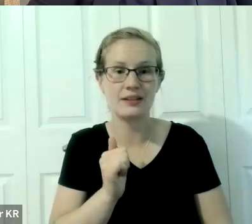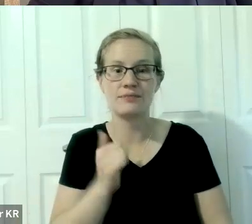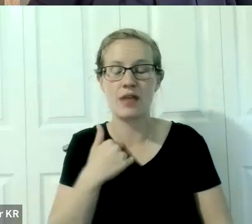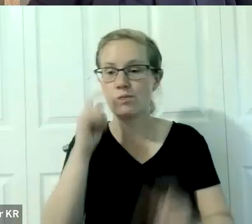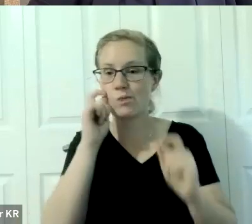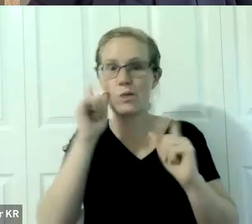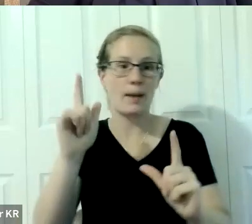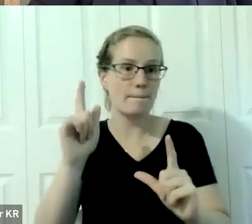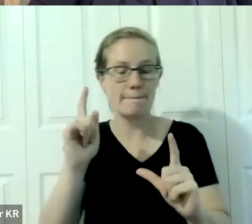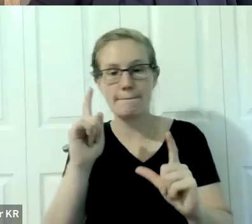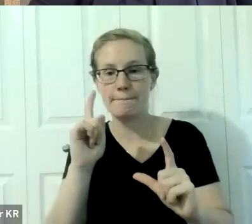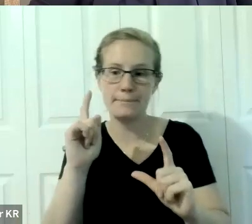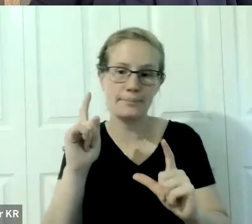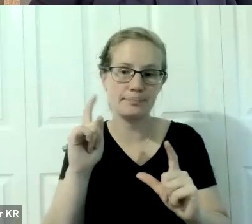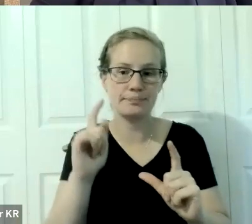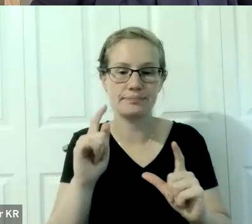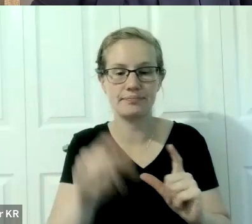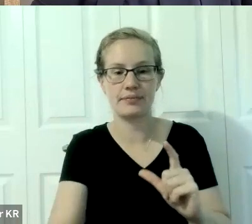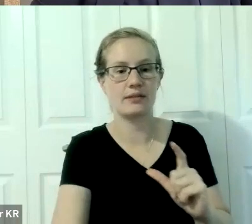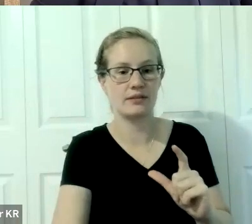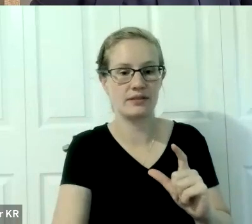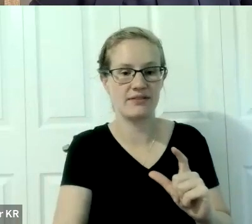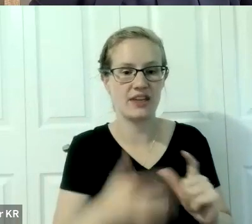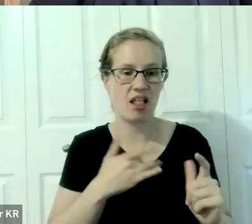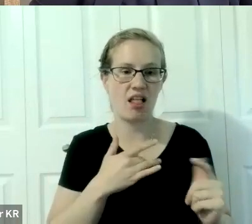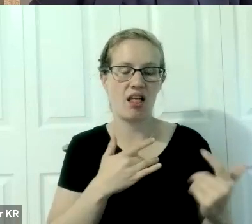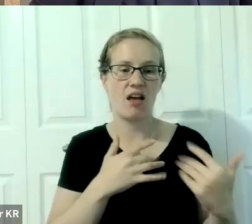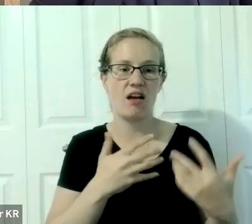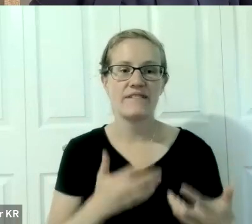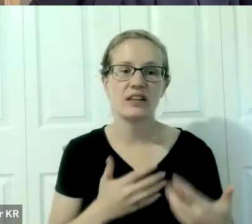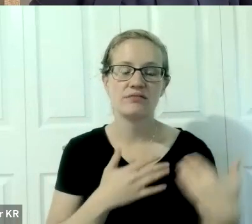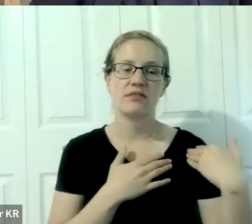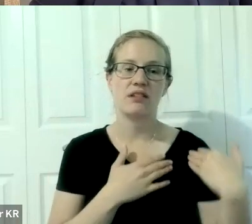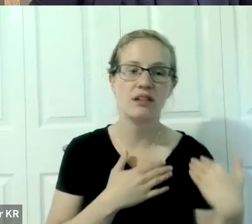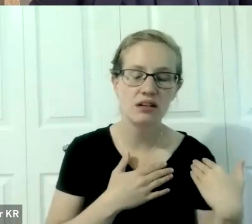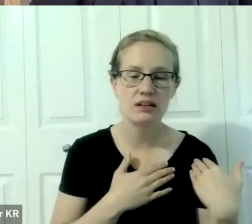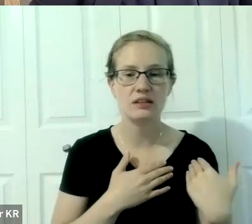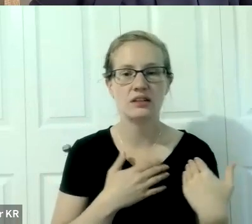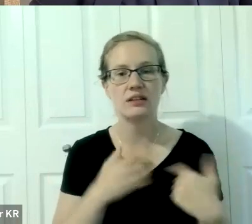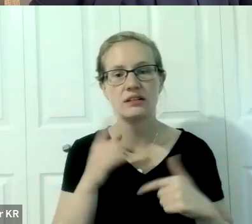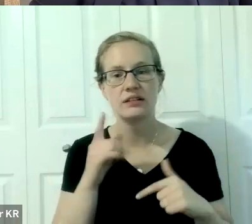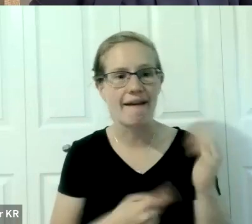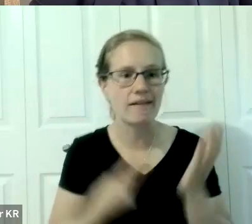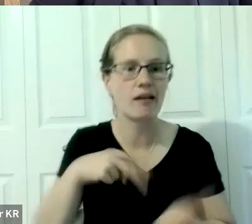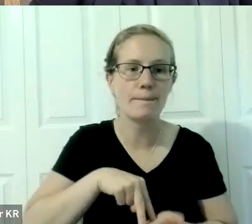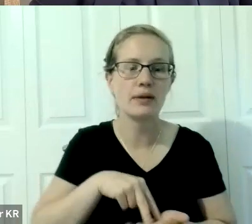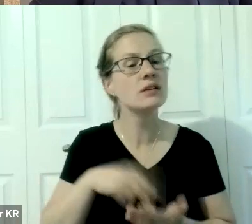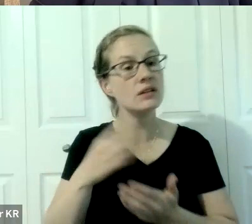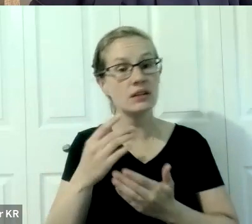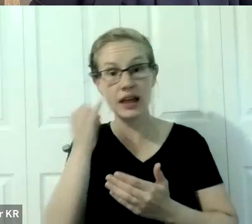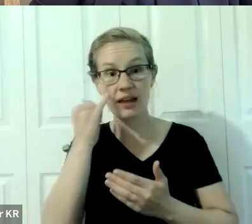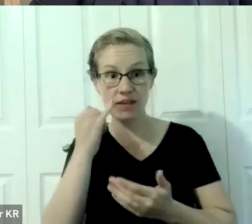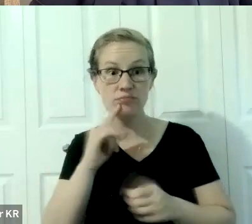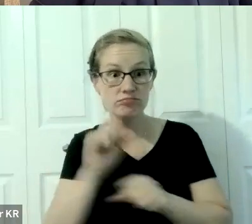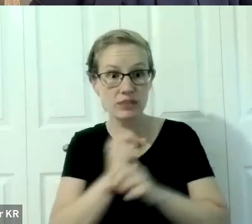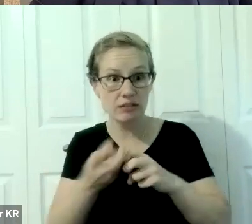wake up and the heaviness was there where I wasn't able to get out of bed. Some days, if I did get out of